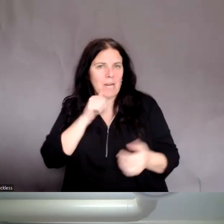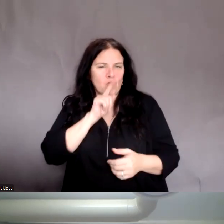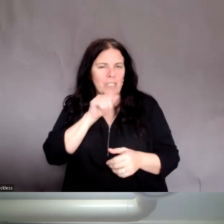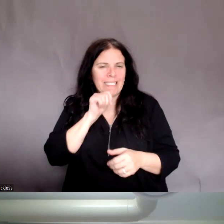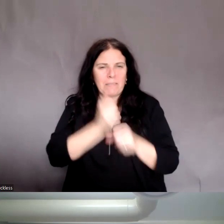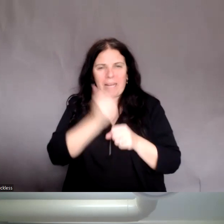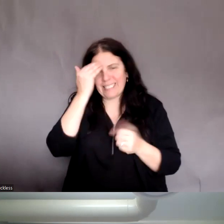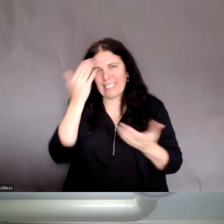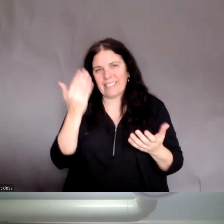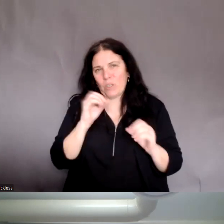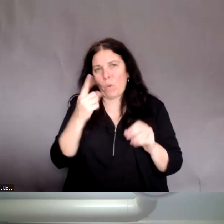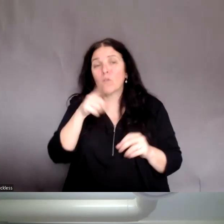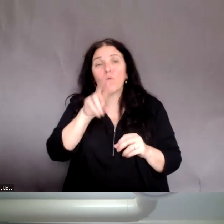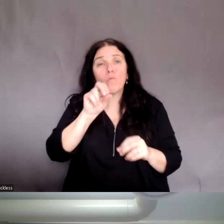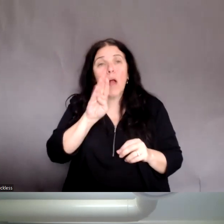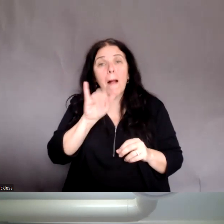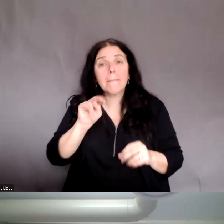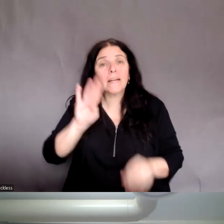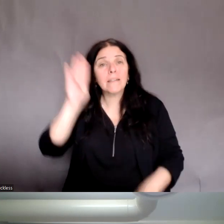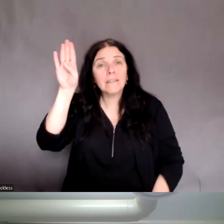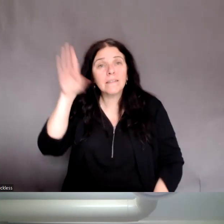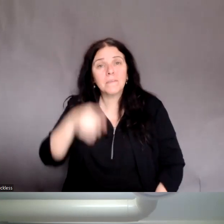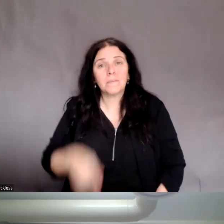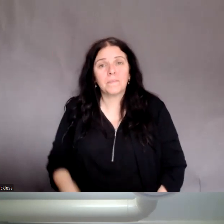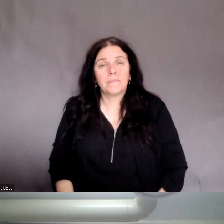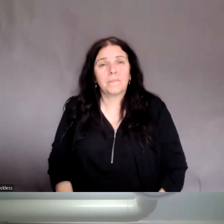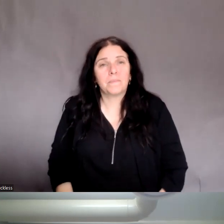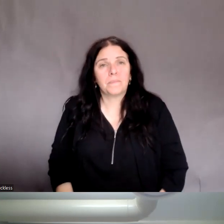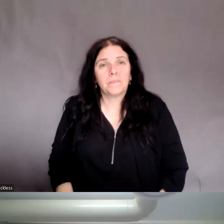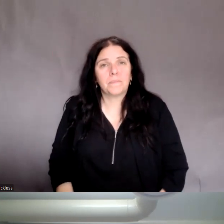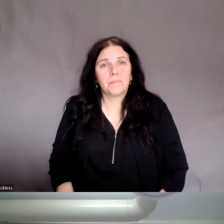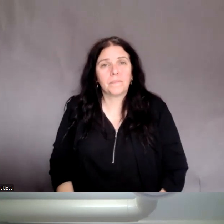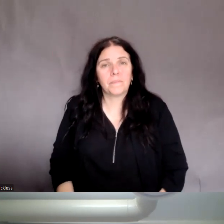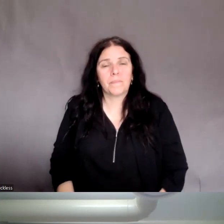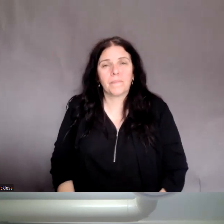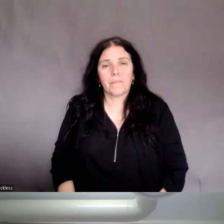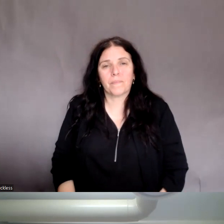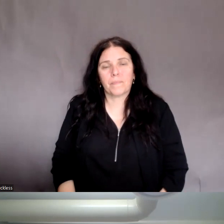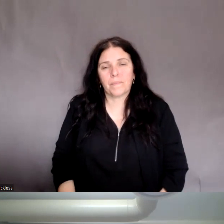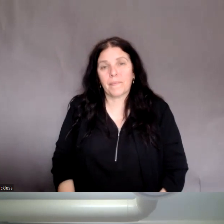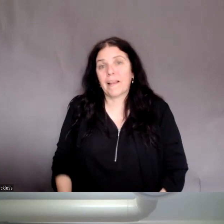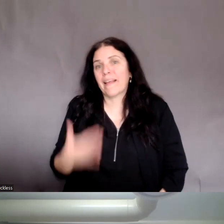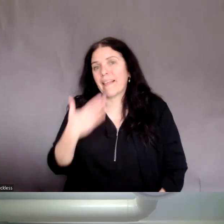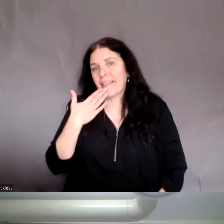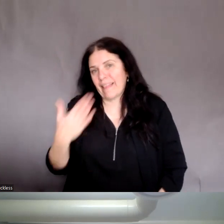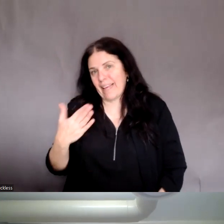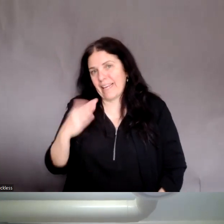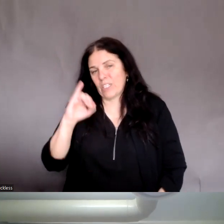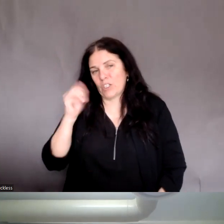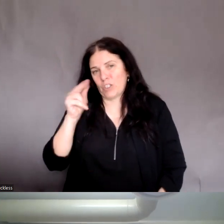that. Robin, you have your hand up. Thanks, Jane. What I was just going to say, when we look at